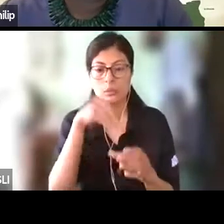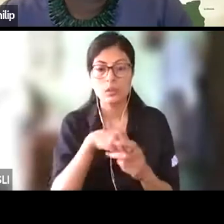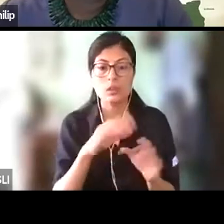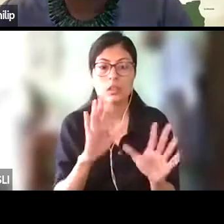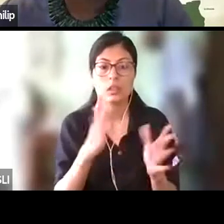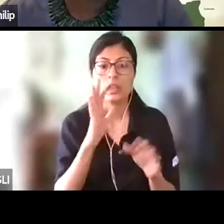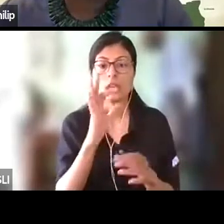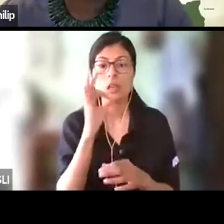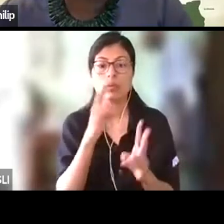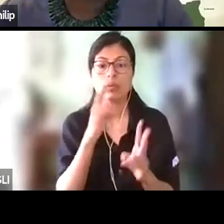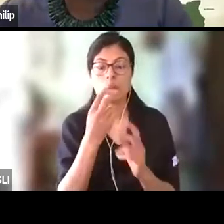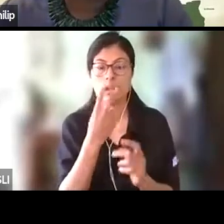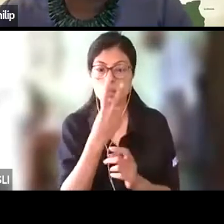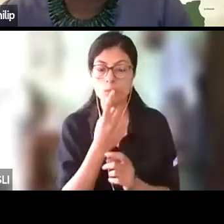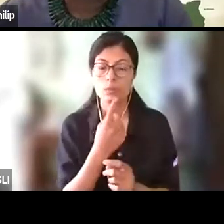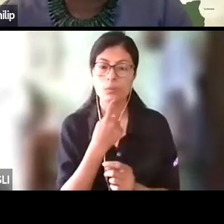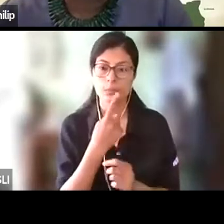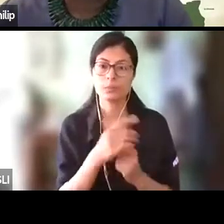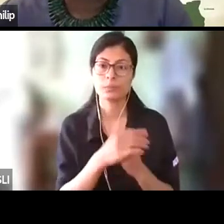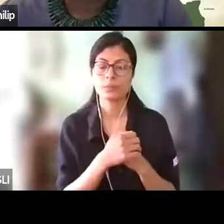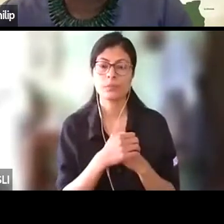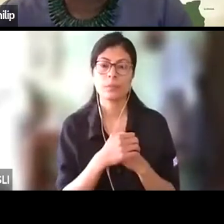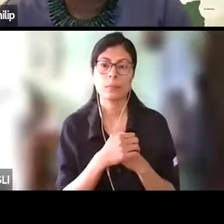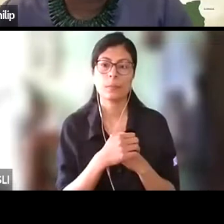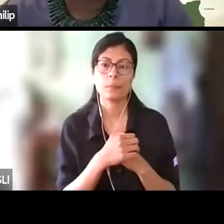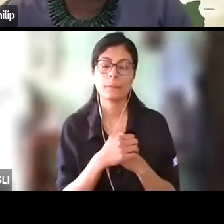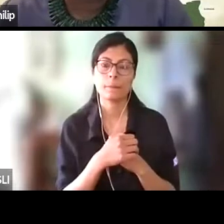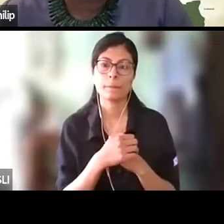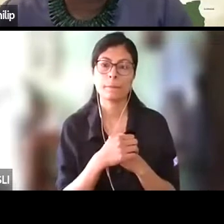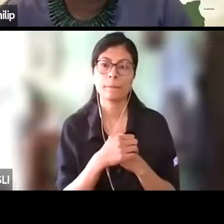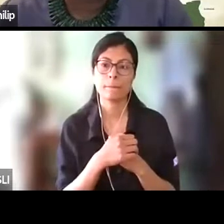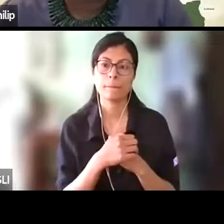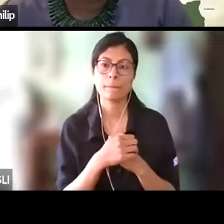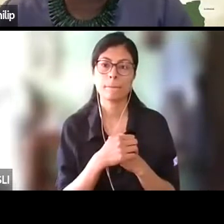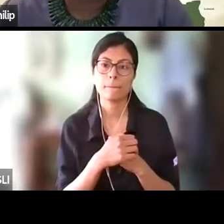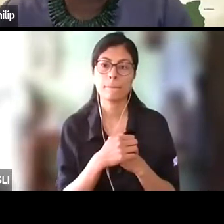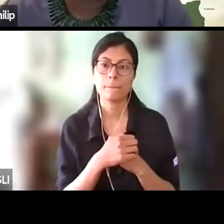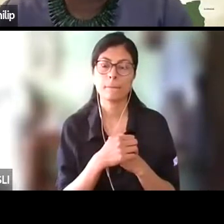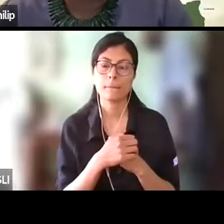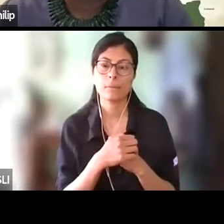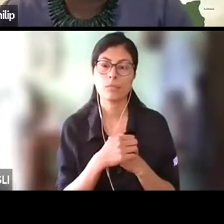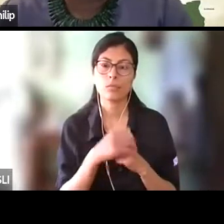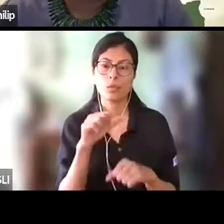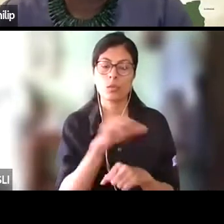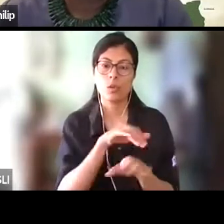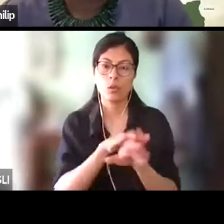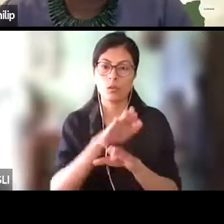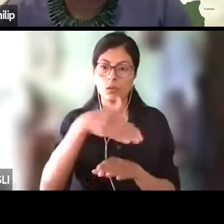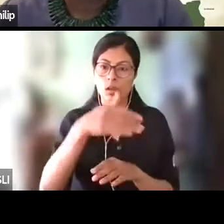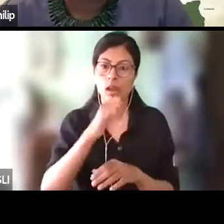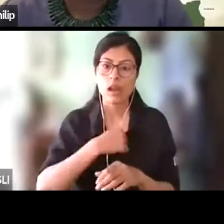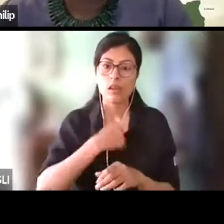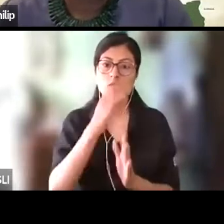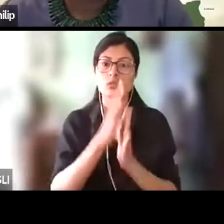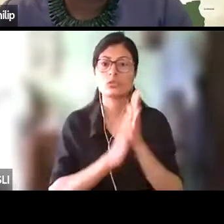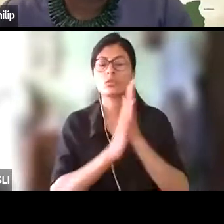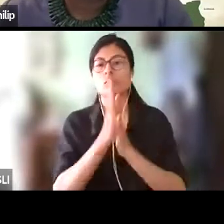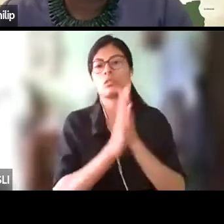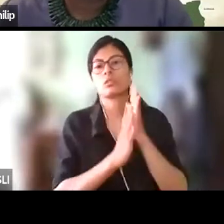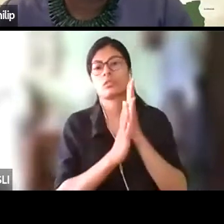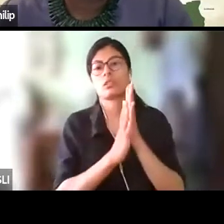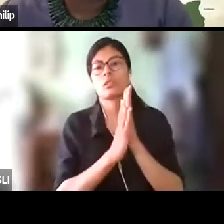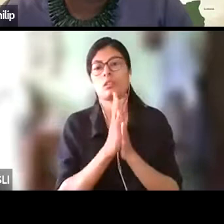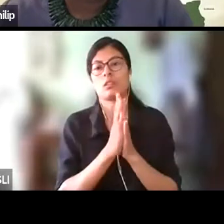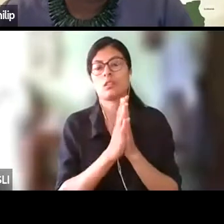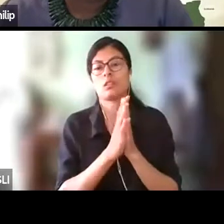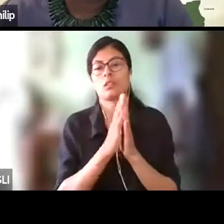single answer and response was they wanted to go back to their forest, which the state is encroaching